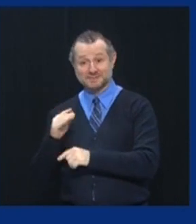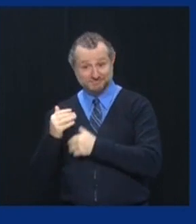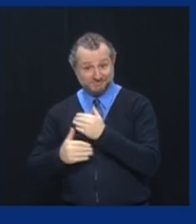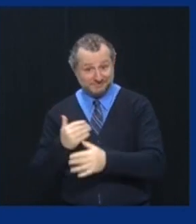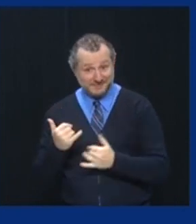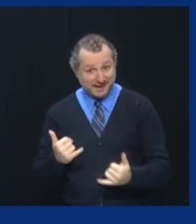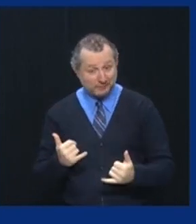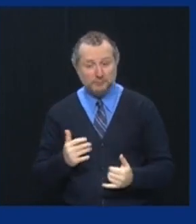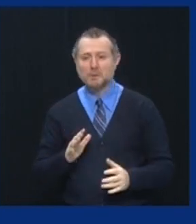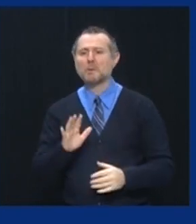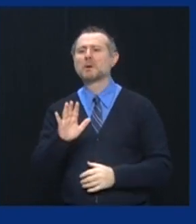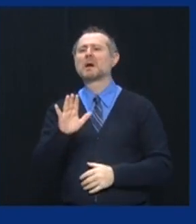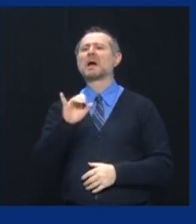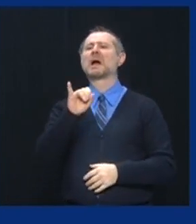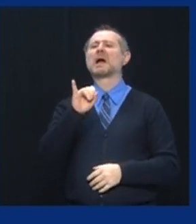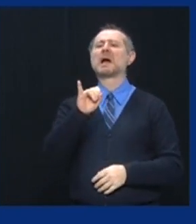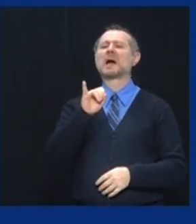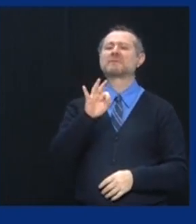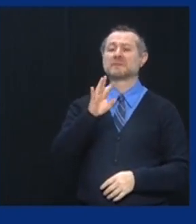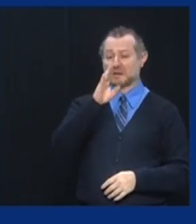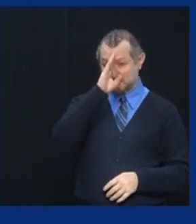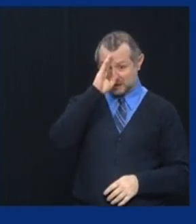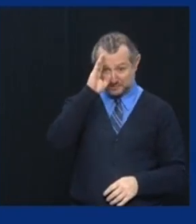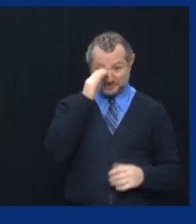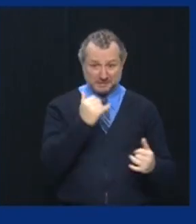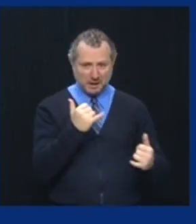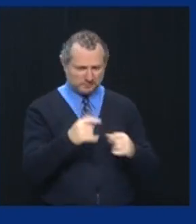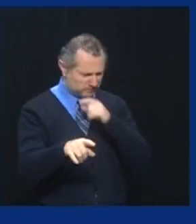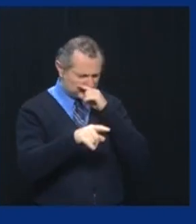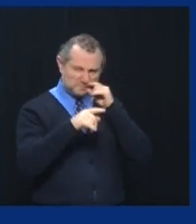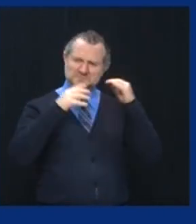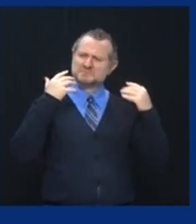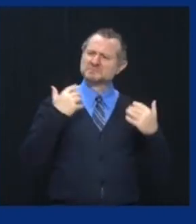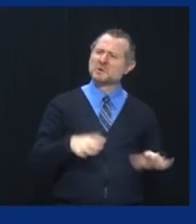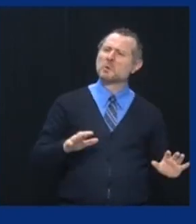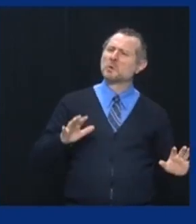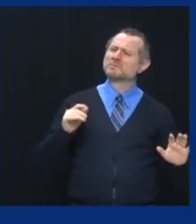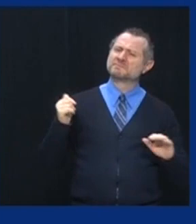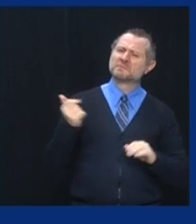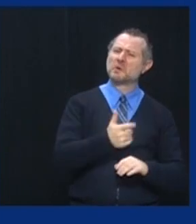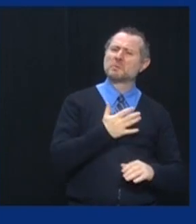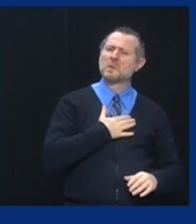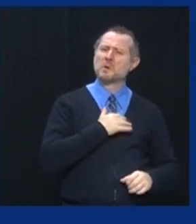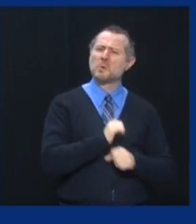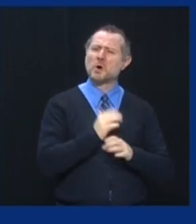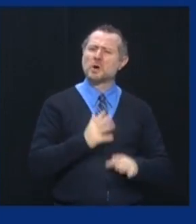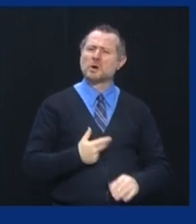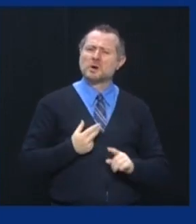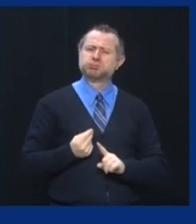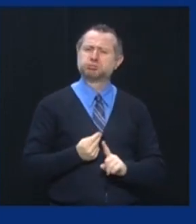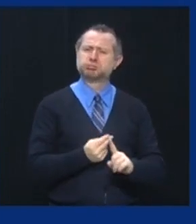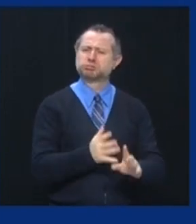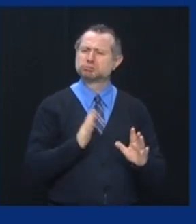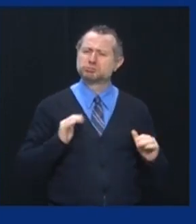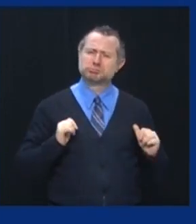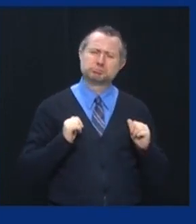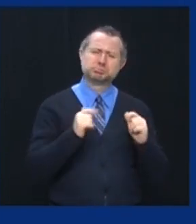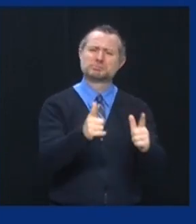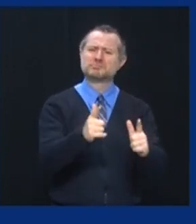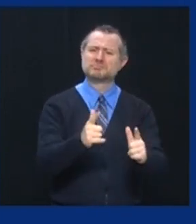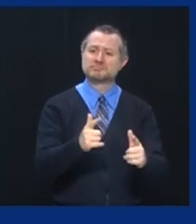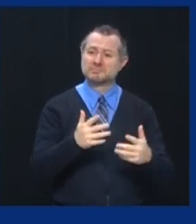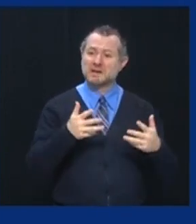hospital now that says, I did all my healthcare workers, and I have an extra